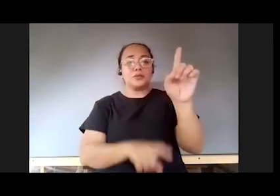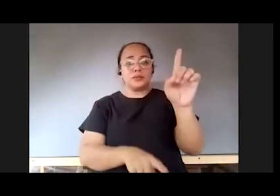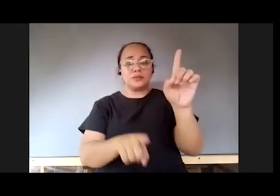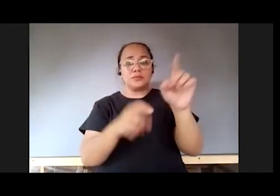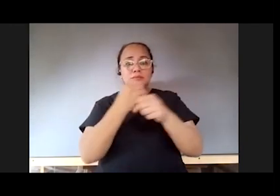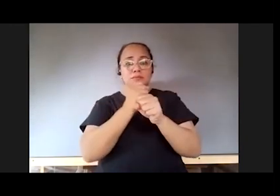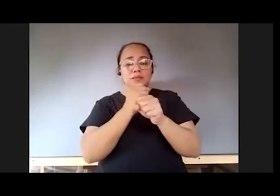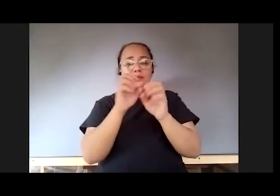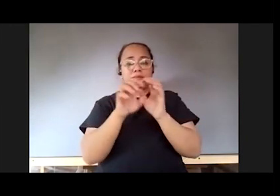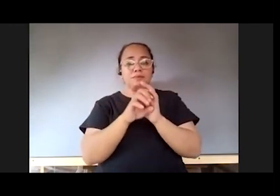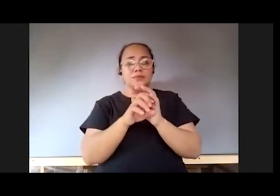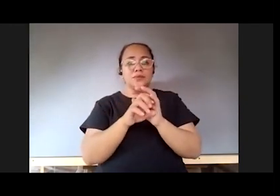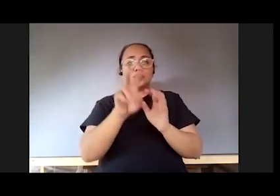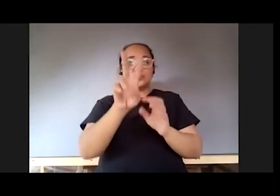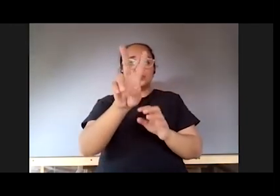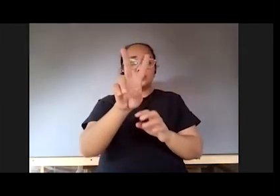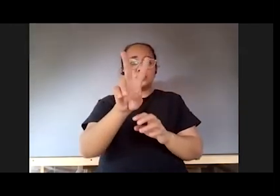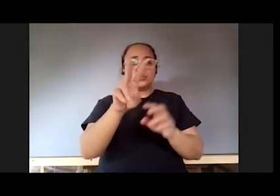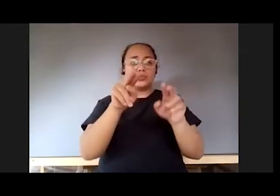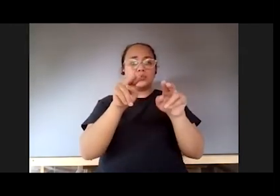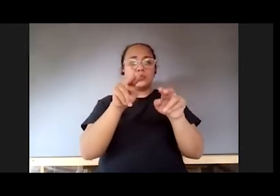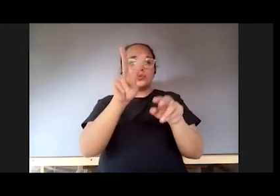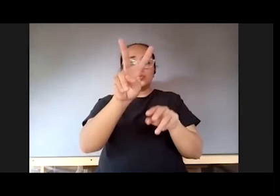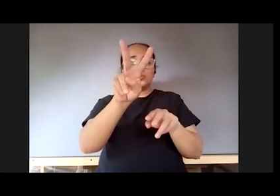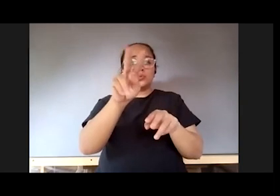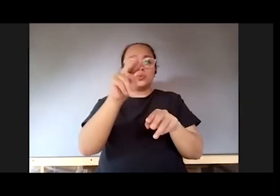With two nouns or two pronouns.